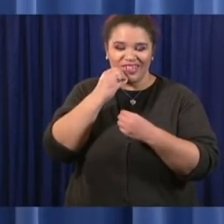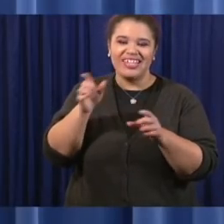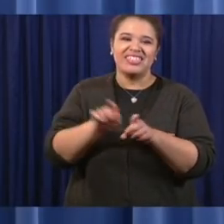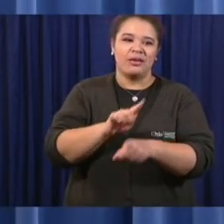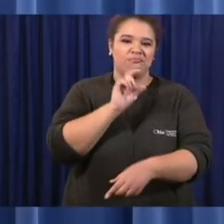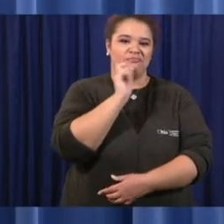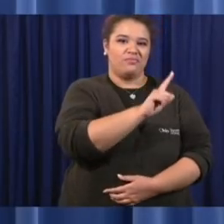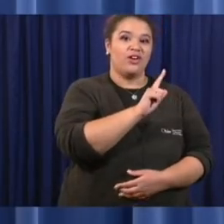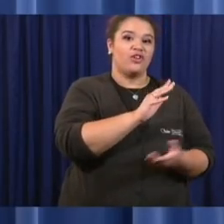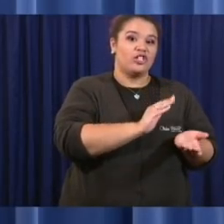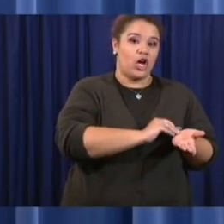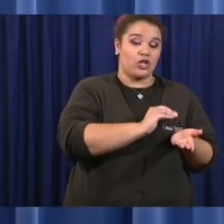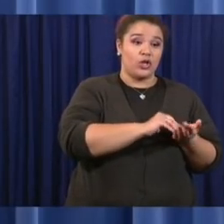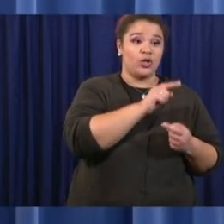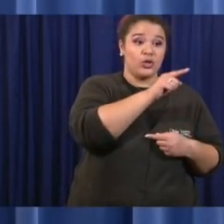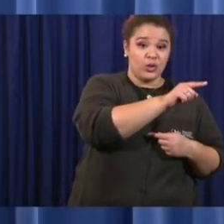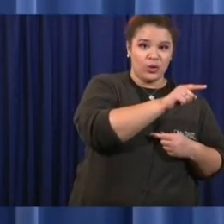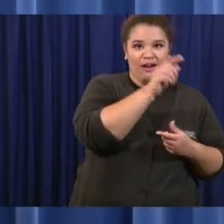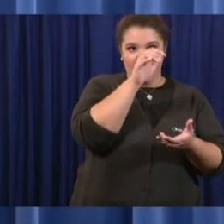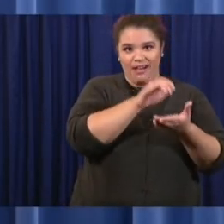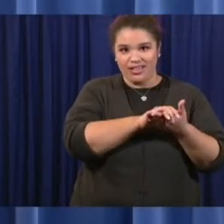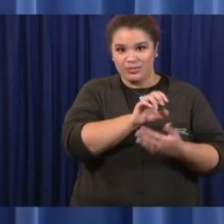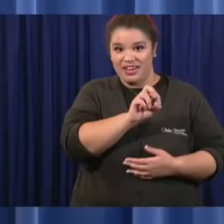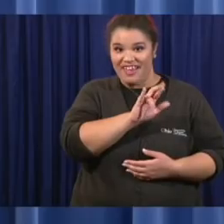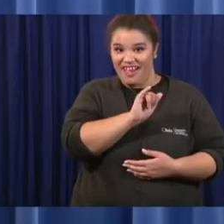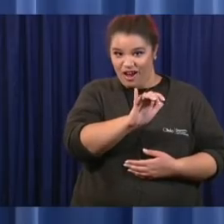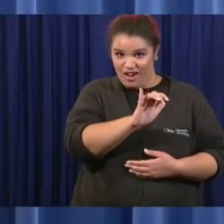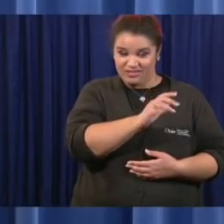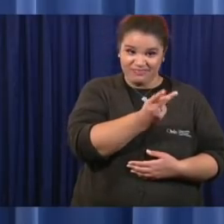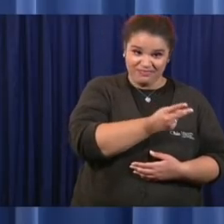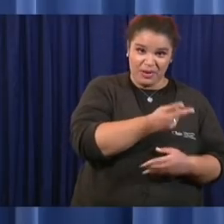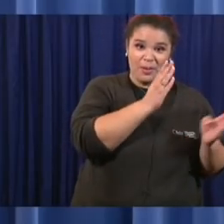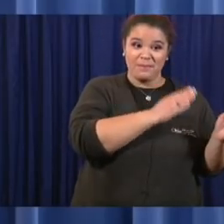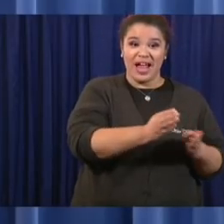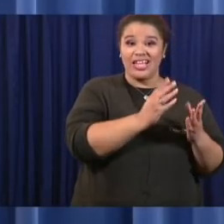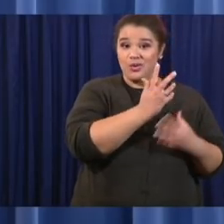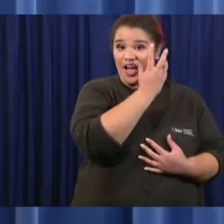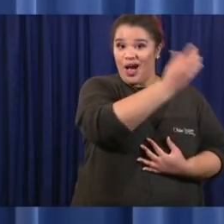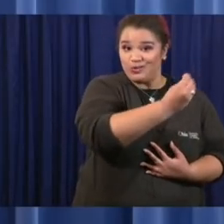Dr. Acton as to whether she and Eric plan to go out.